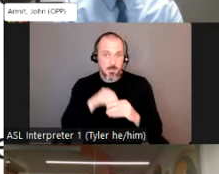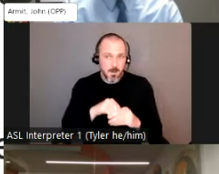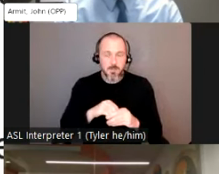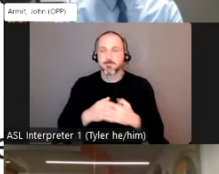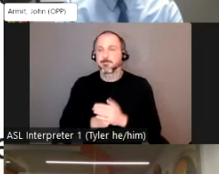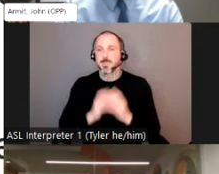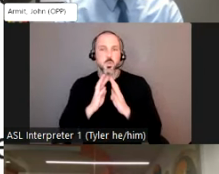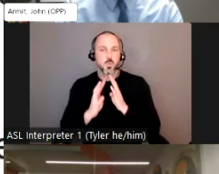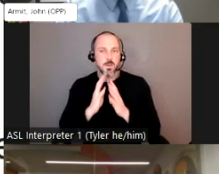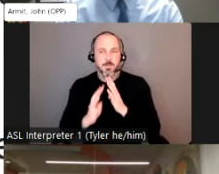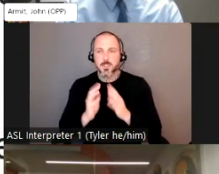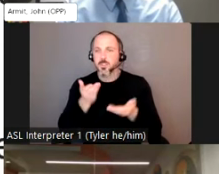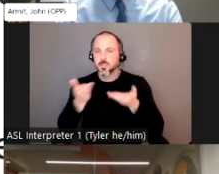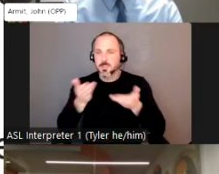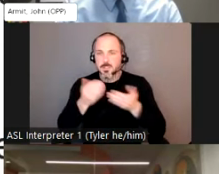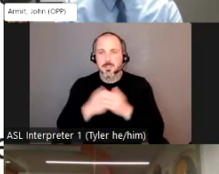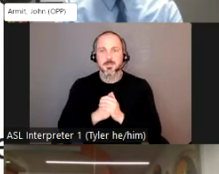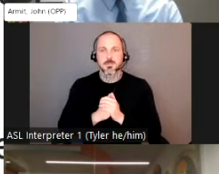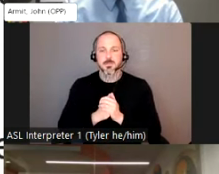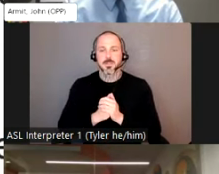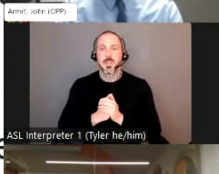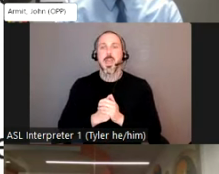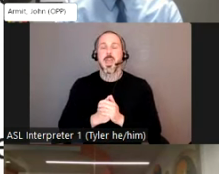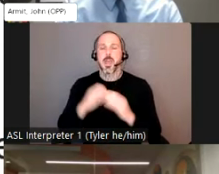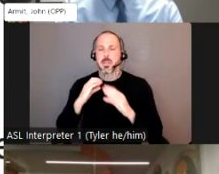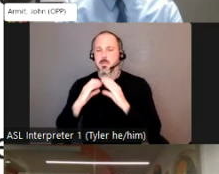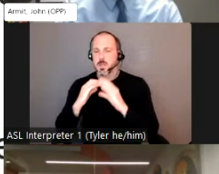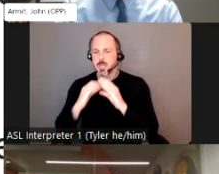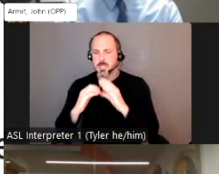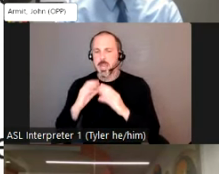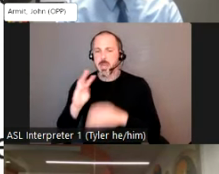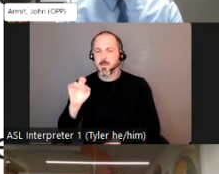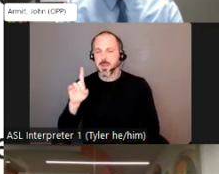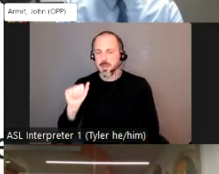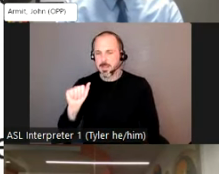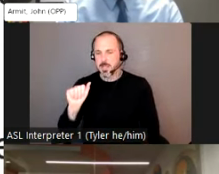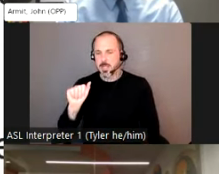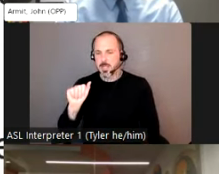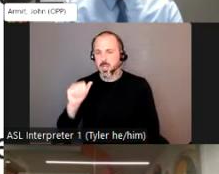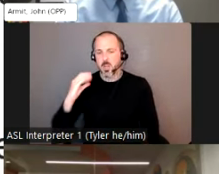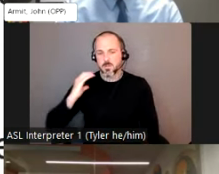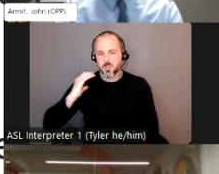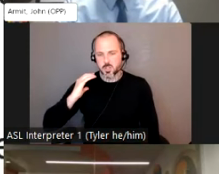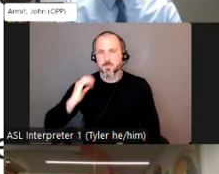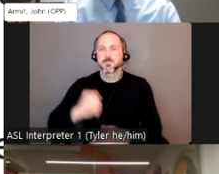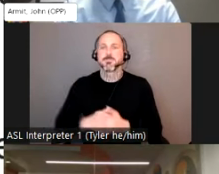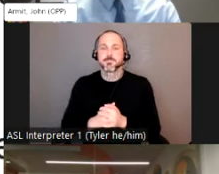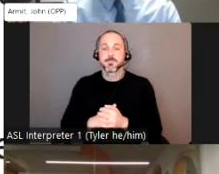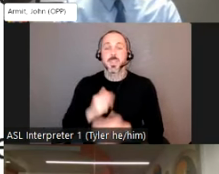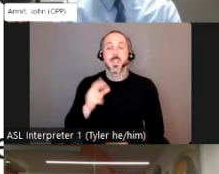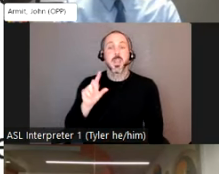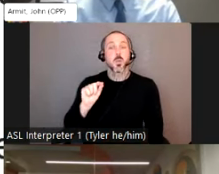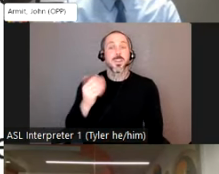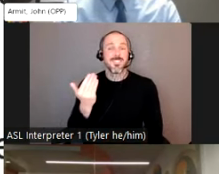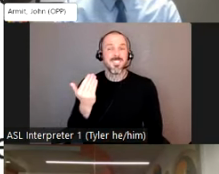community service and media officer. In 2015, John began working in his current position with the